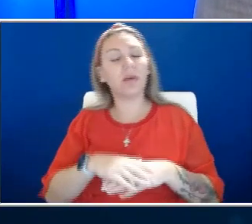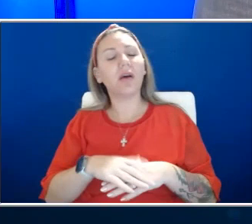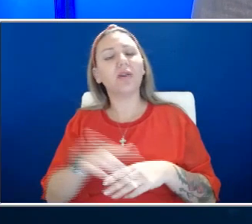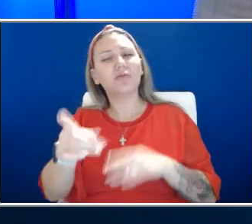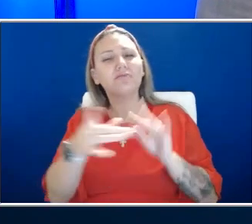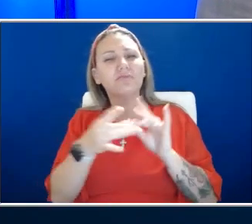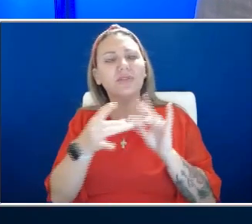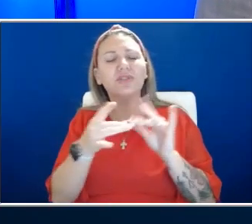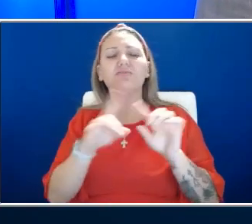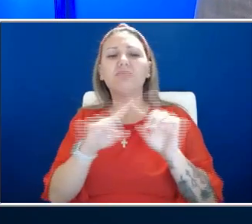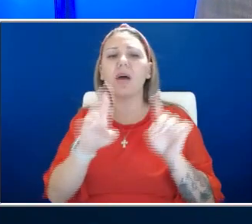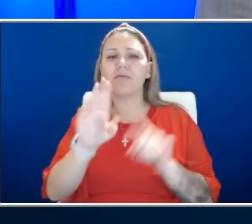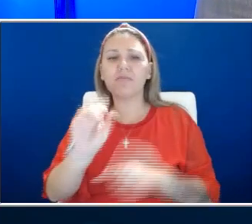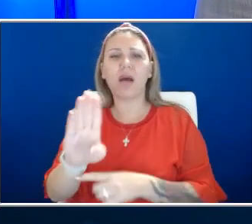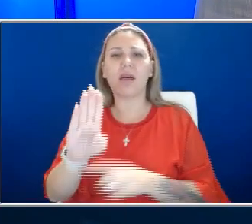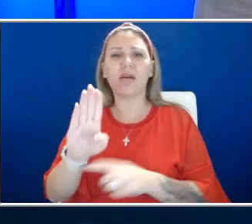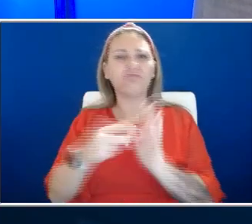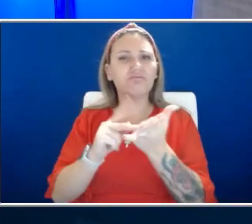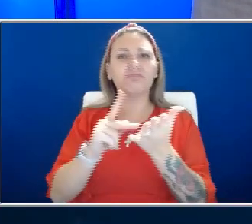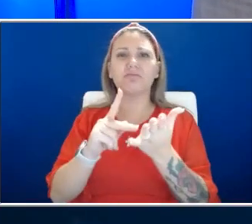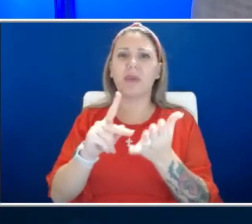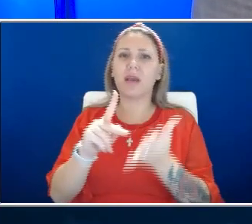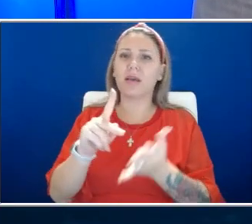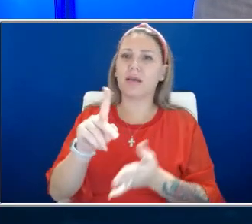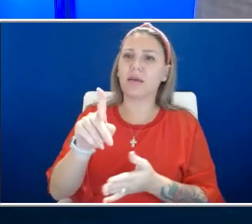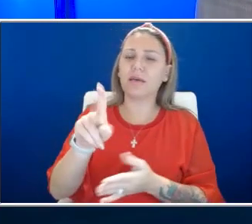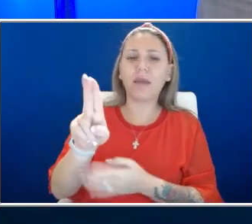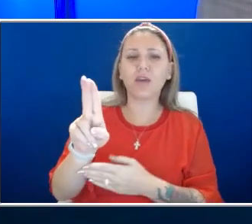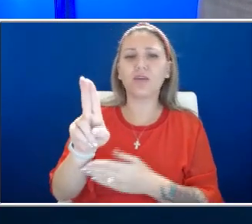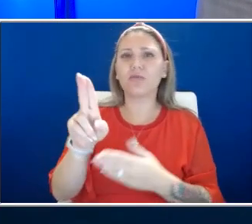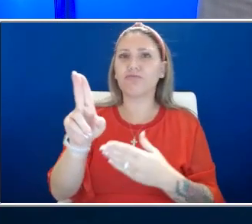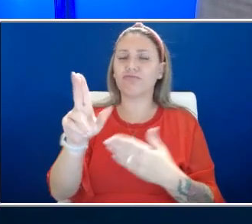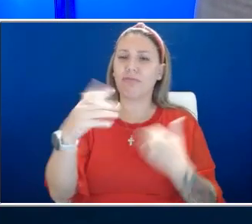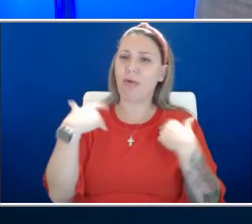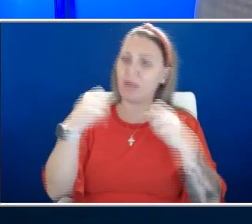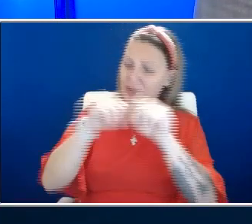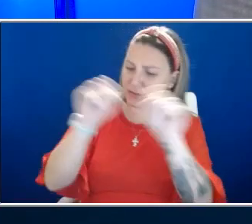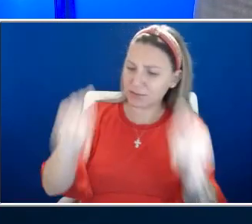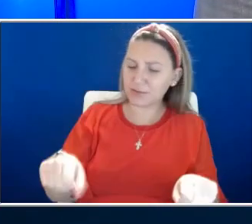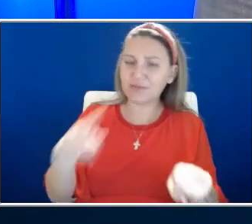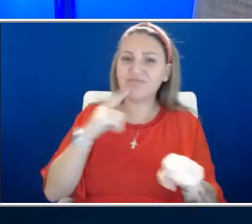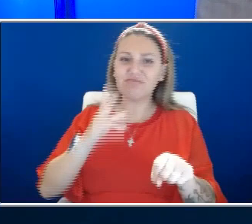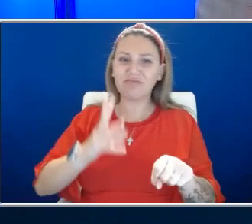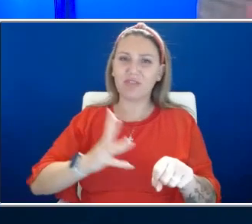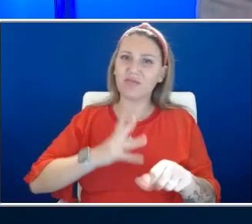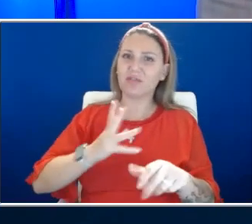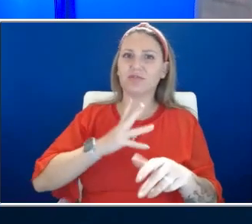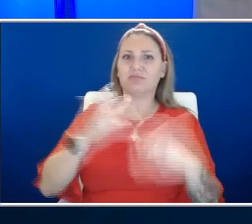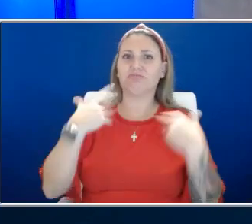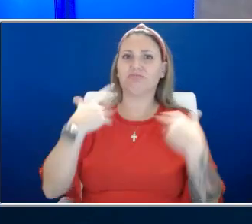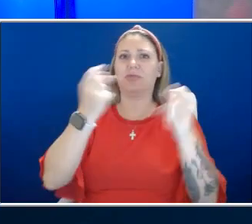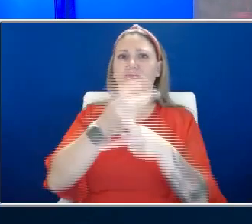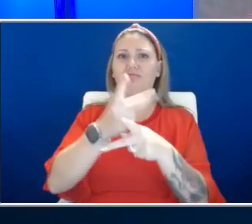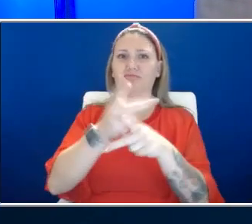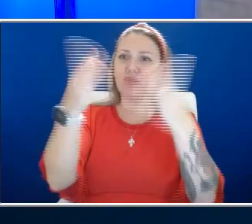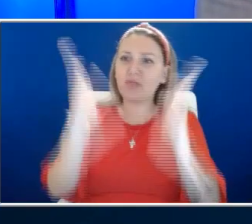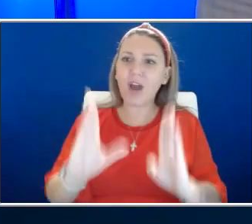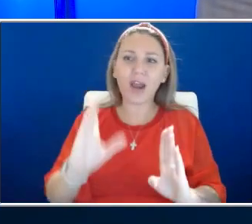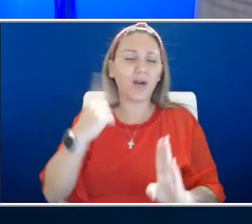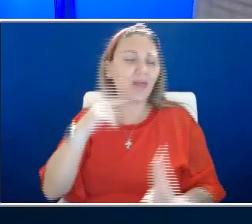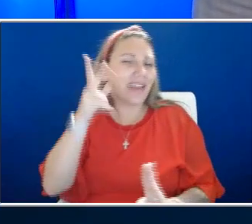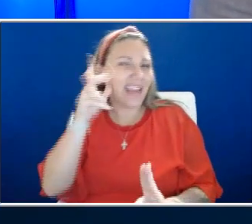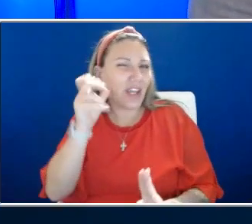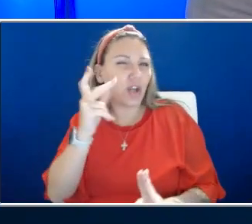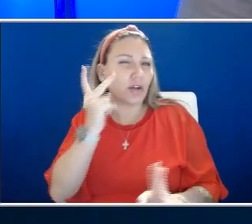it mean for the University of Kansas Health System to be the official healthcare provider of the Chiefs? We hear it, we see it, but what does